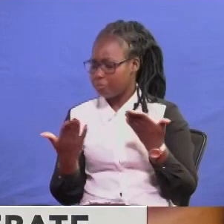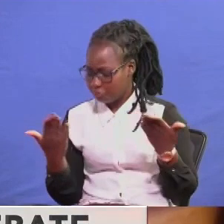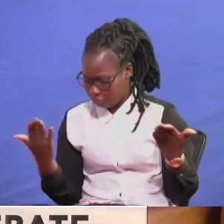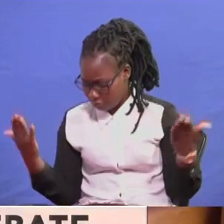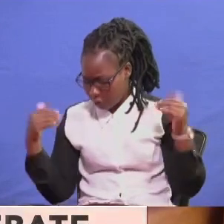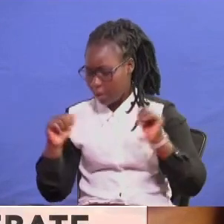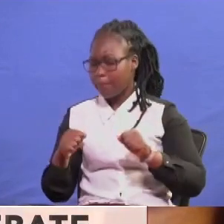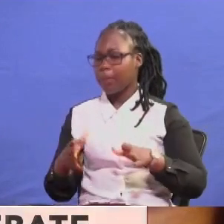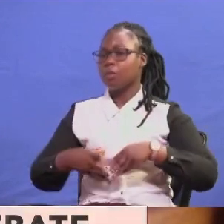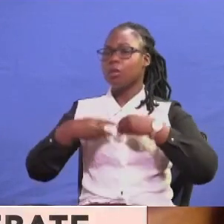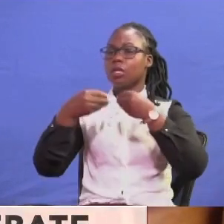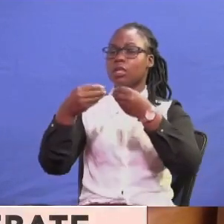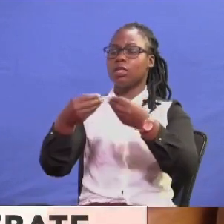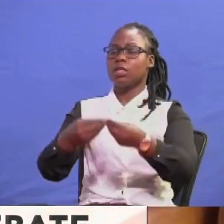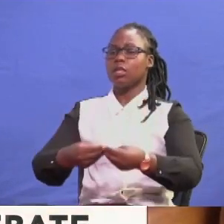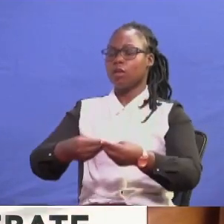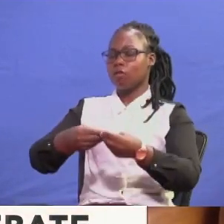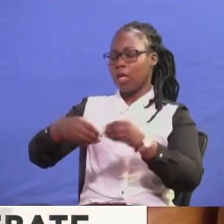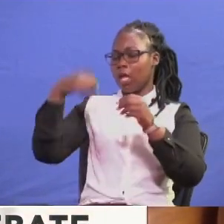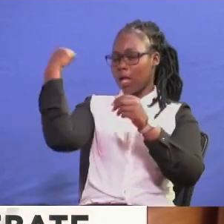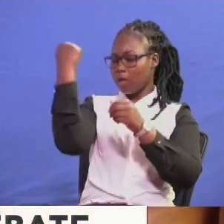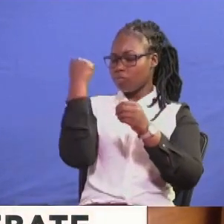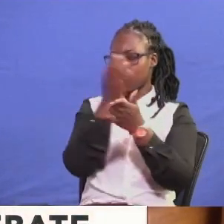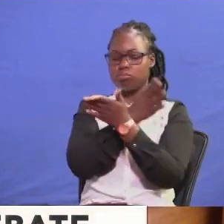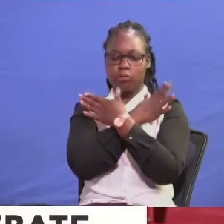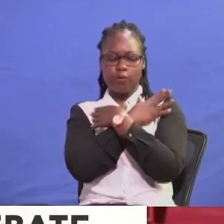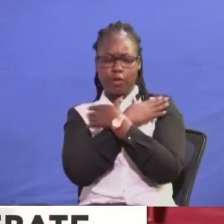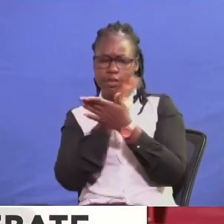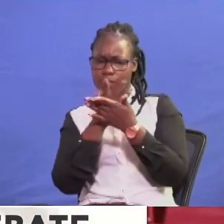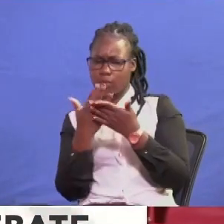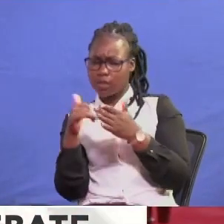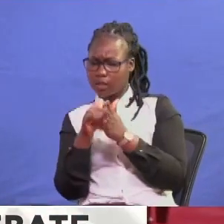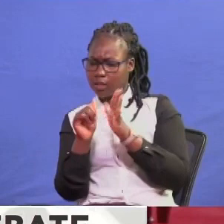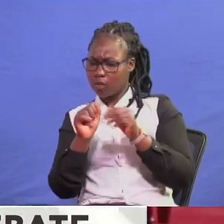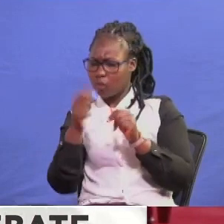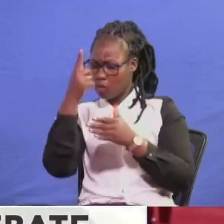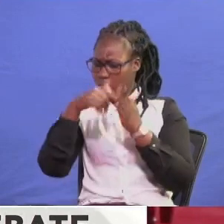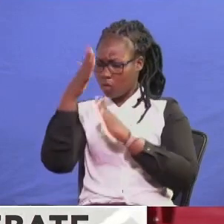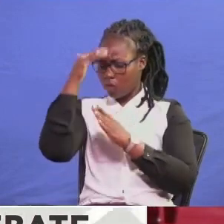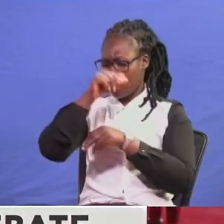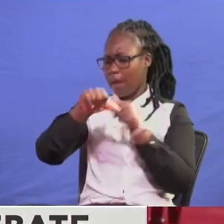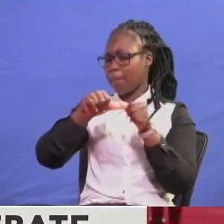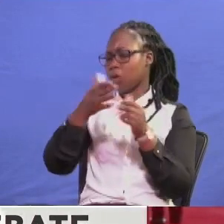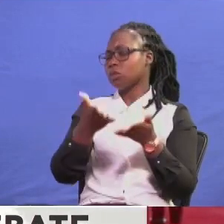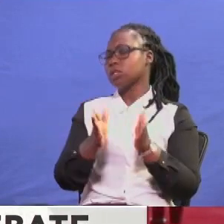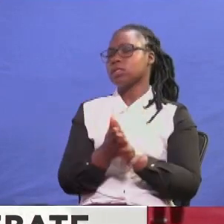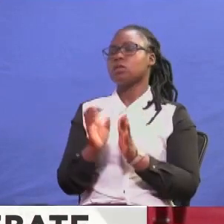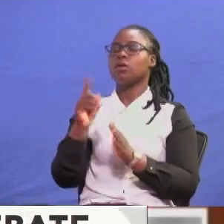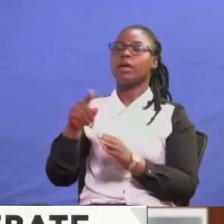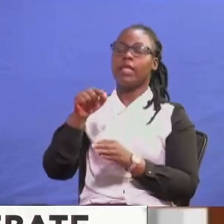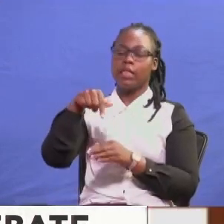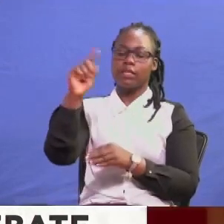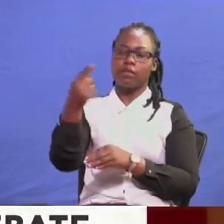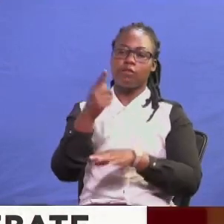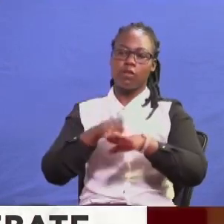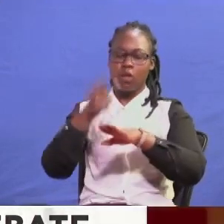rewarding political loyalist friends, something like that? What do you read in all this? Okay, this is the first term for